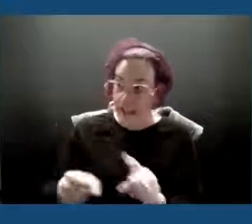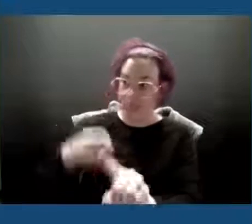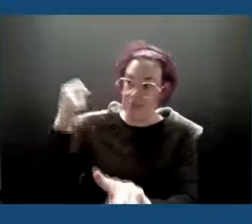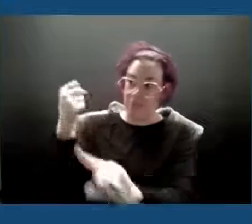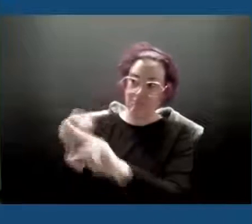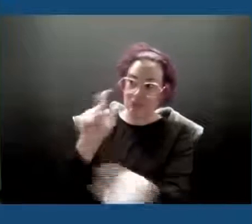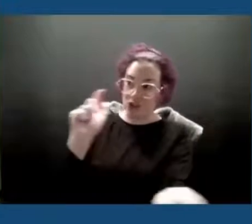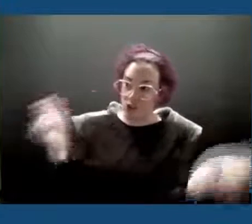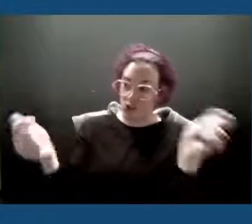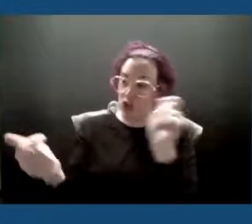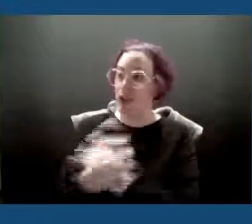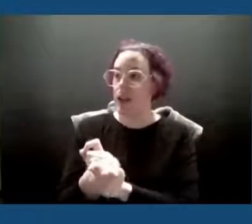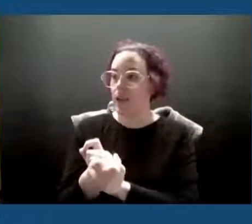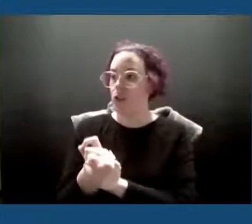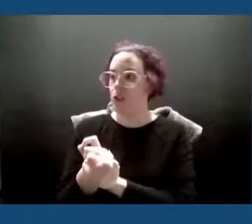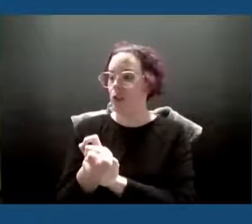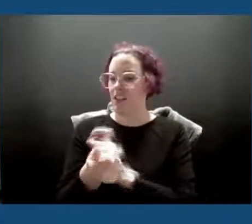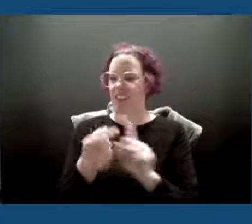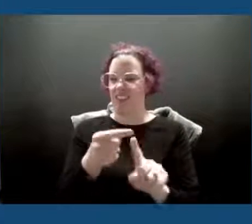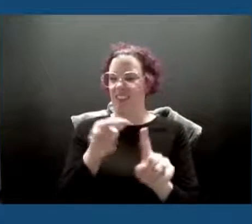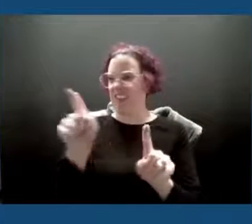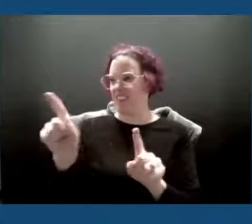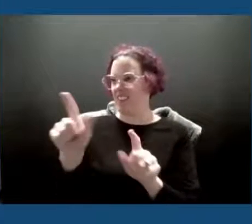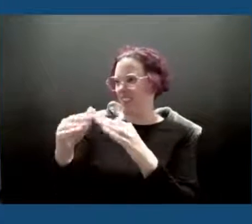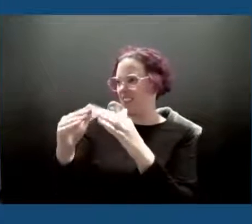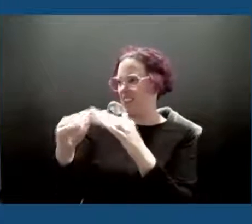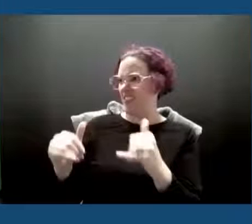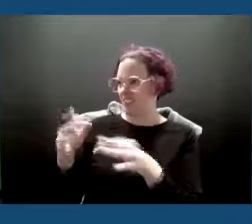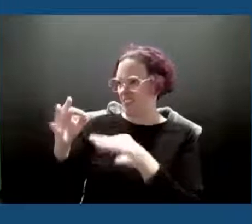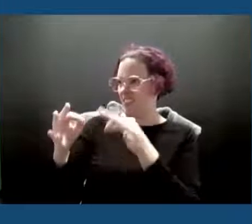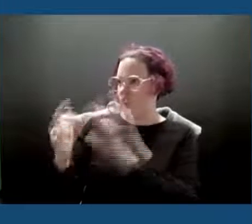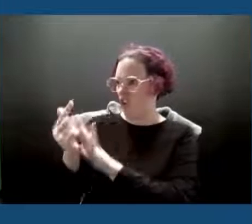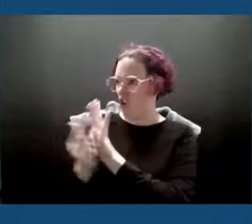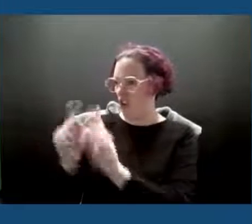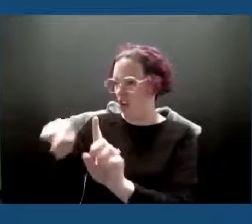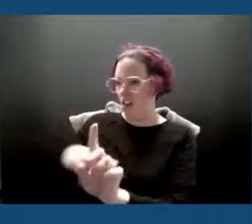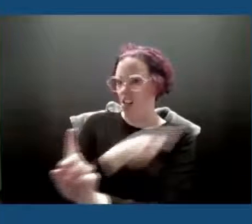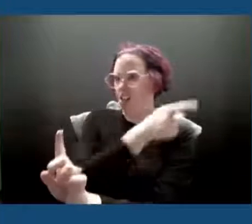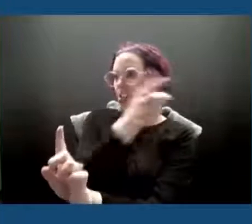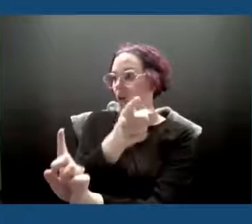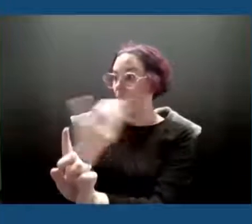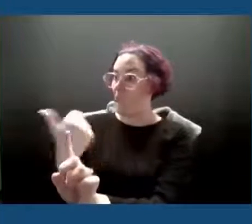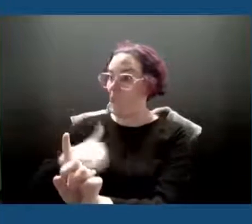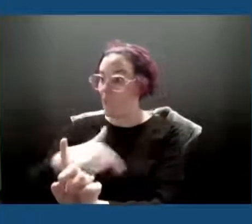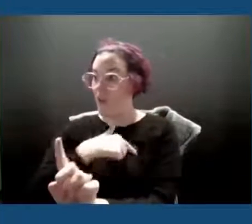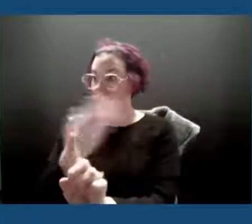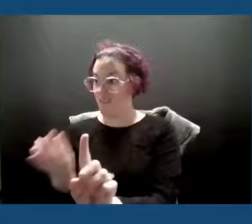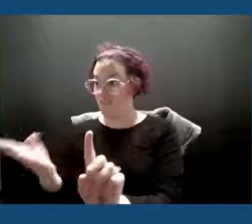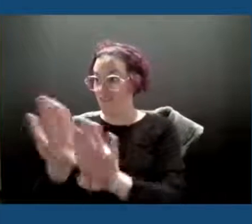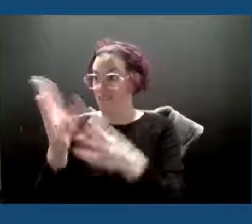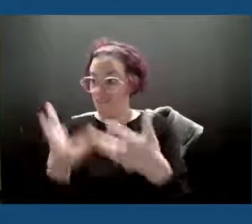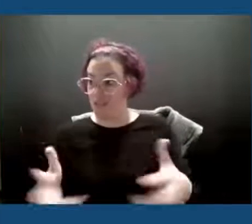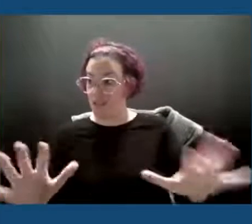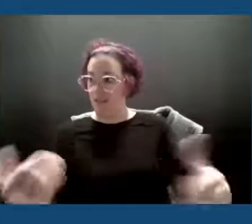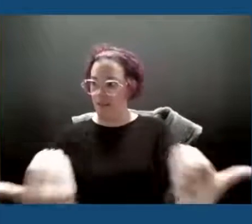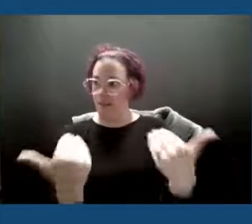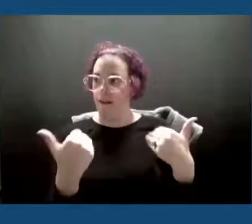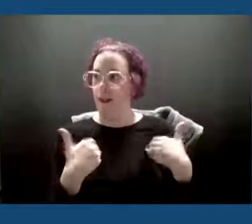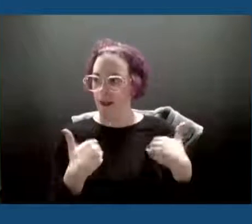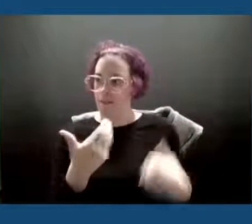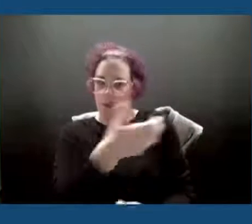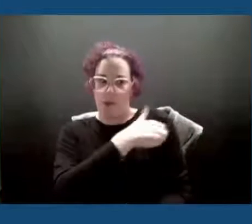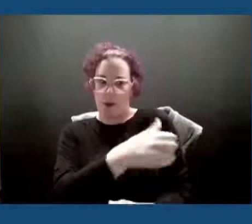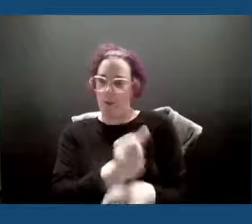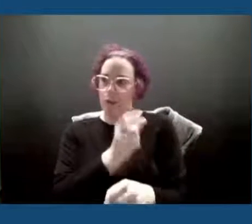by closing a loophole. We have a power to make sure that other people don't have to be sitting in this position, and